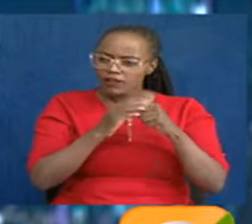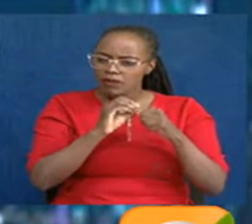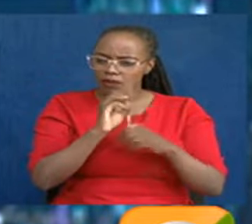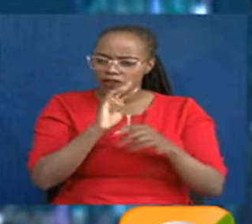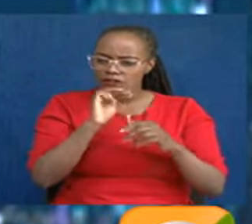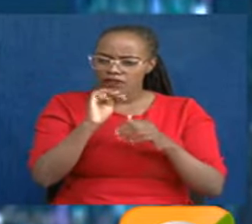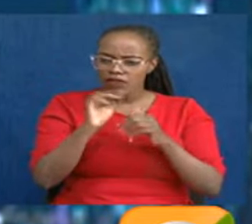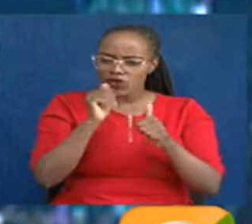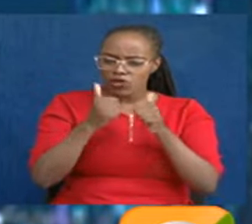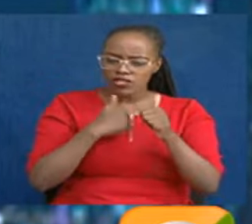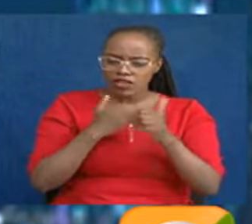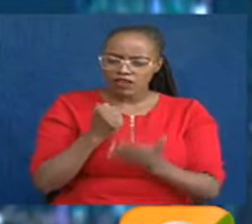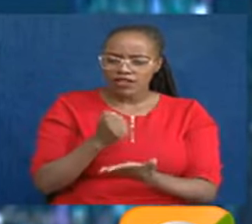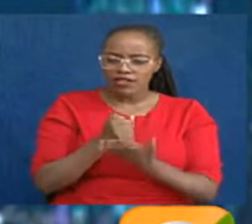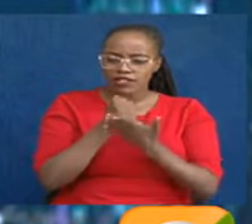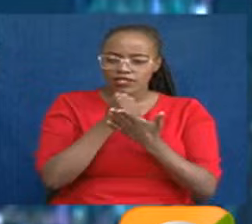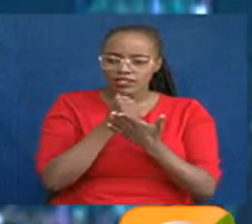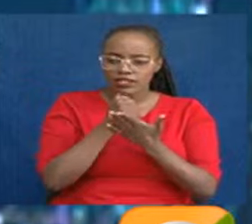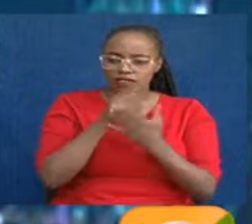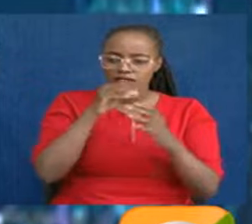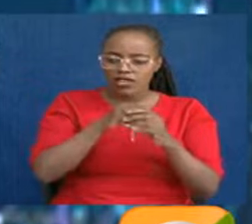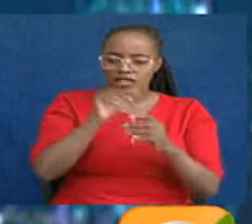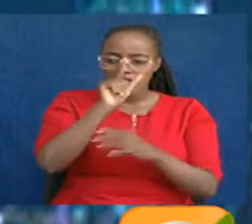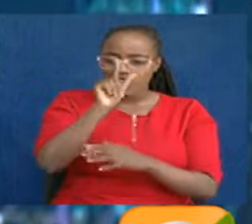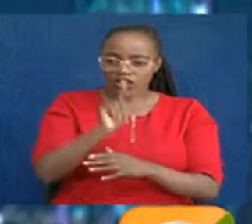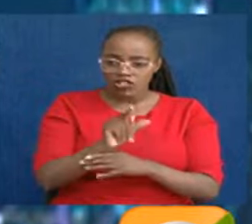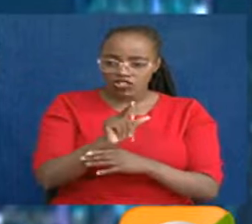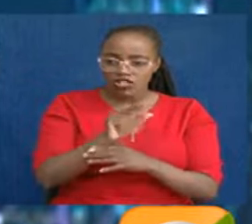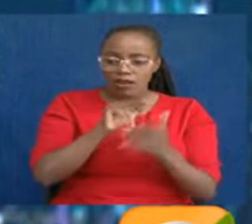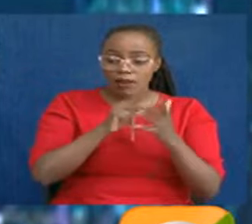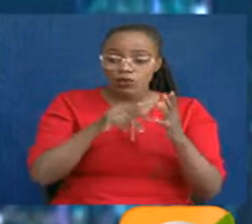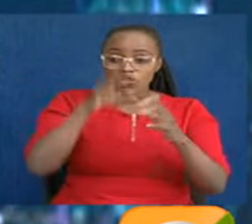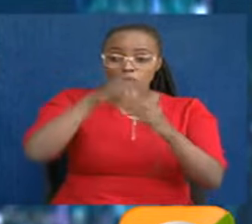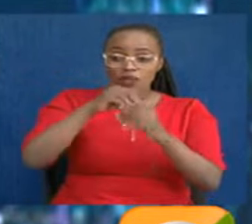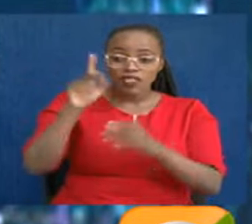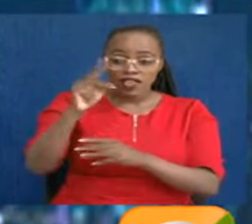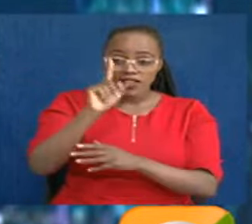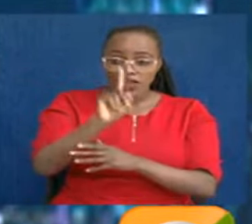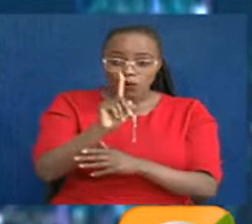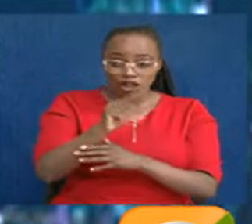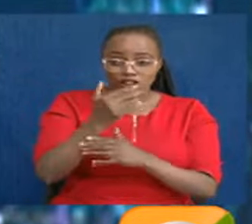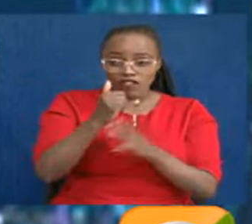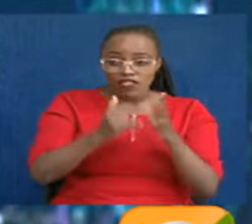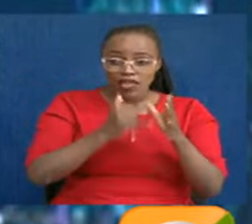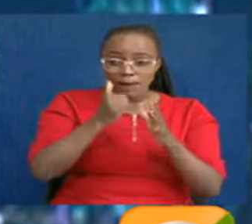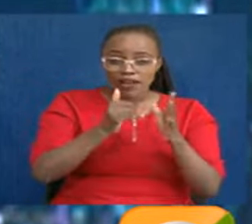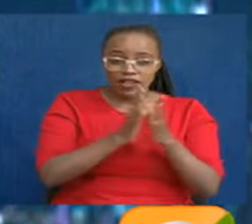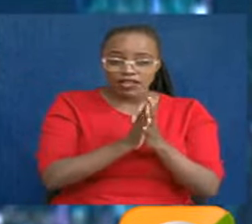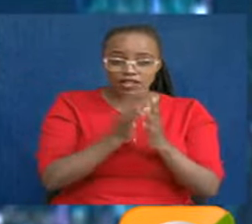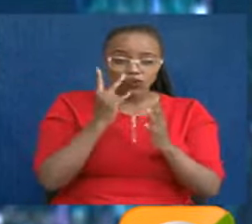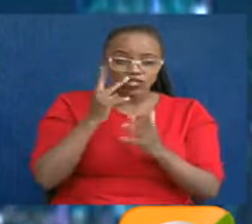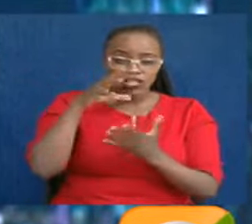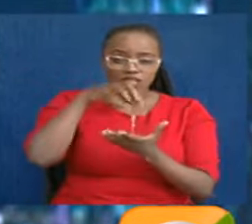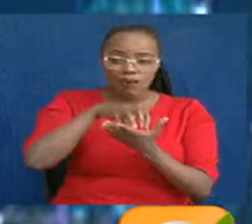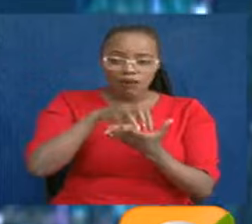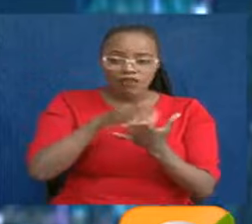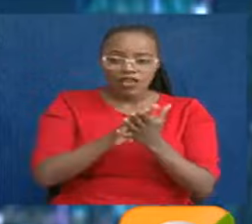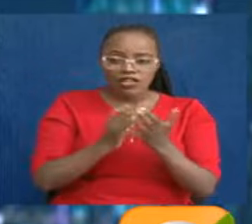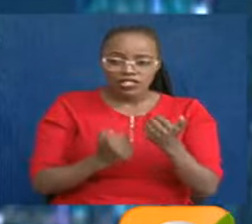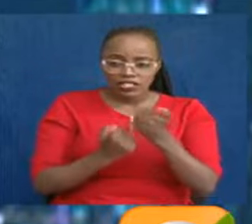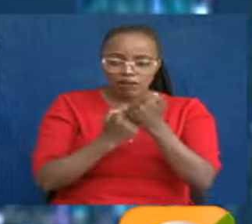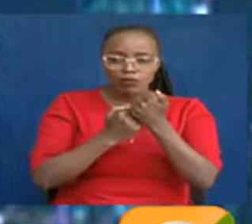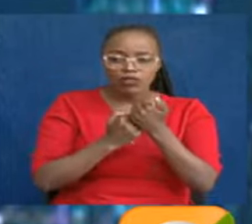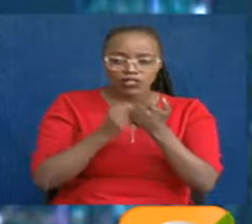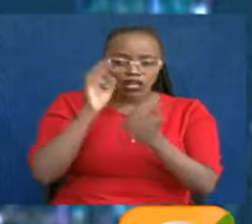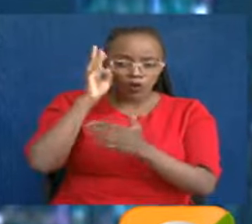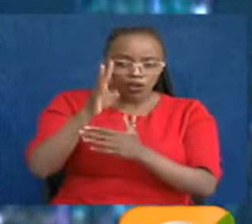digital services to regions outside Malaysia. So obviously Kenya is one of the markets that we see the potential, and with the support from the Ministry of ICT